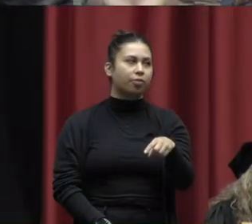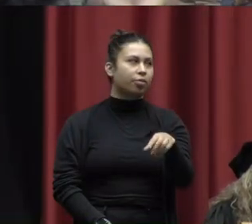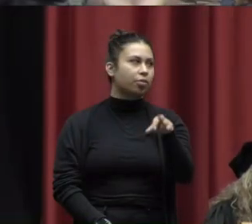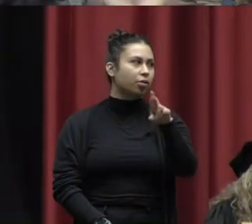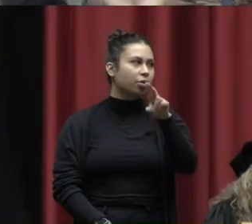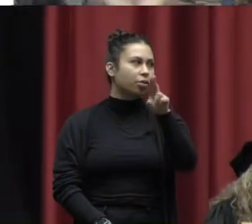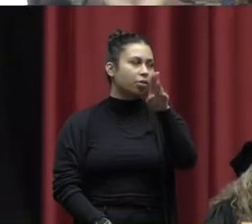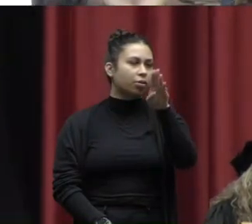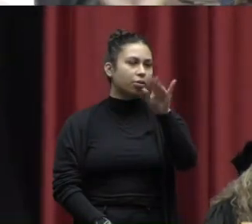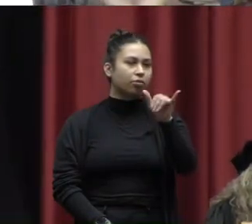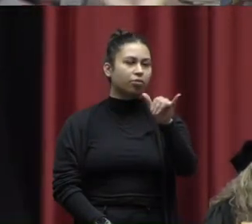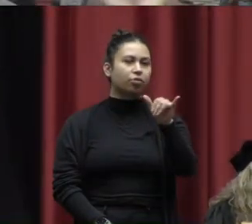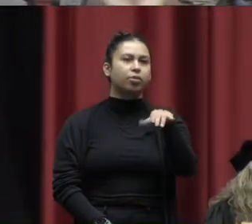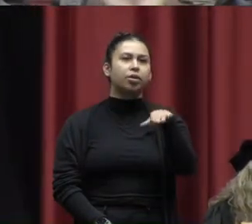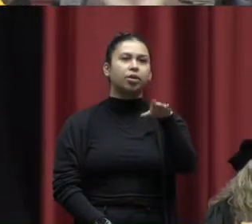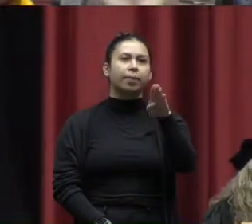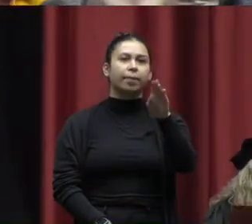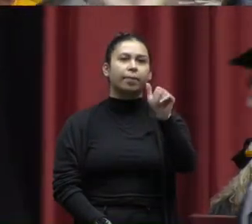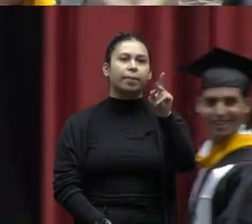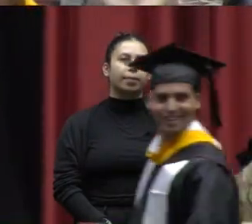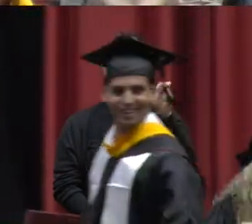Ruby Baker,